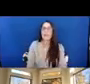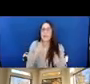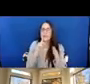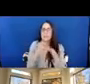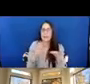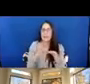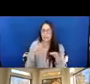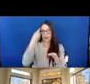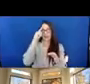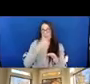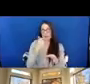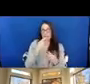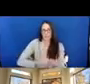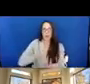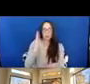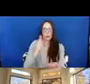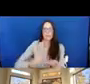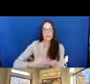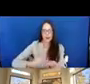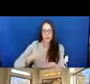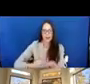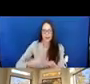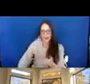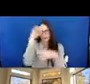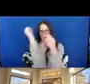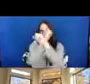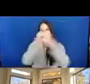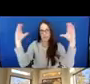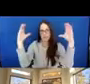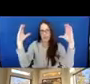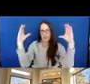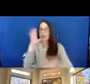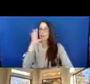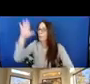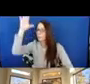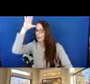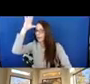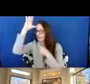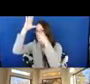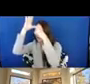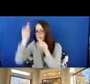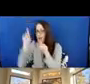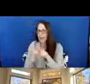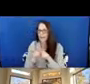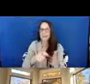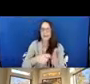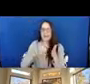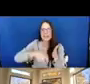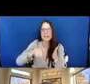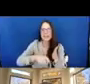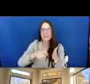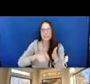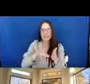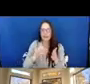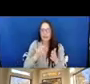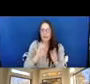in the, uh, conception of parents as essential family caregivers in the circle of care.